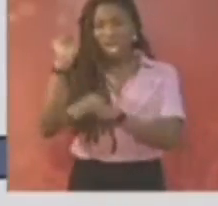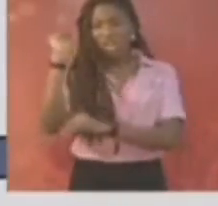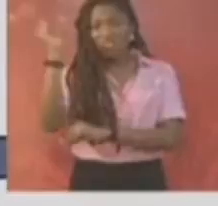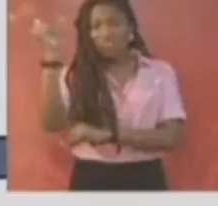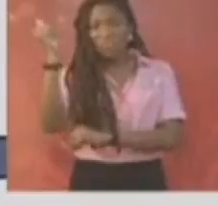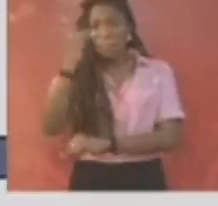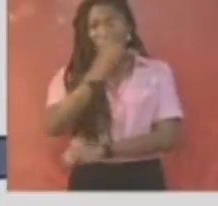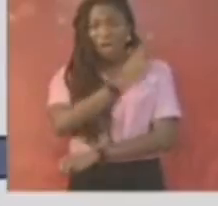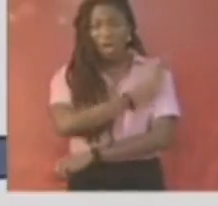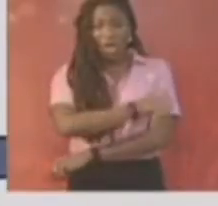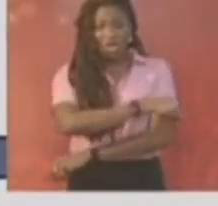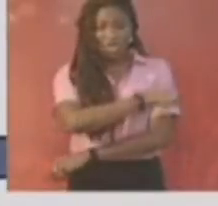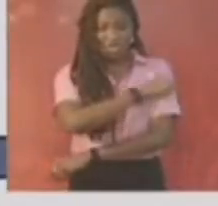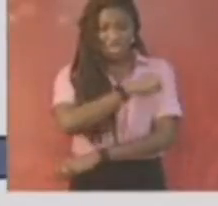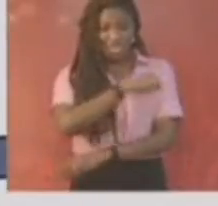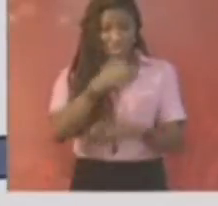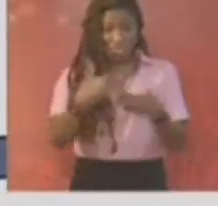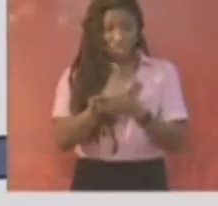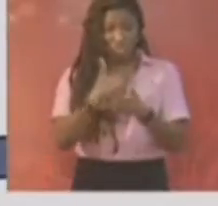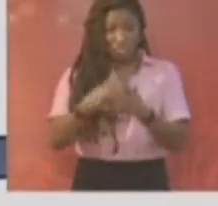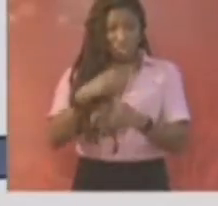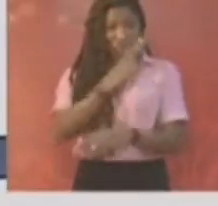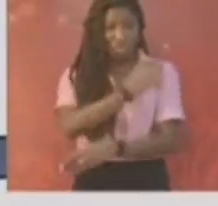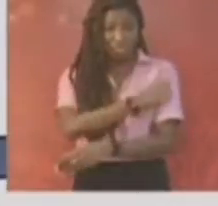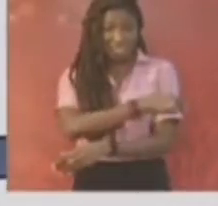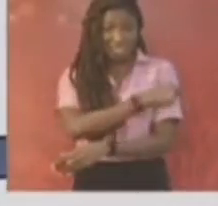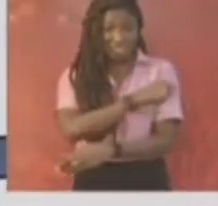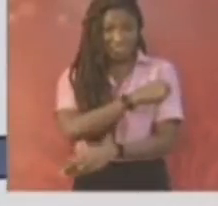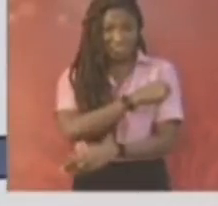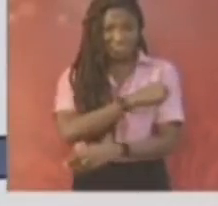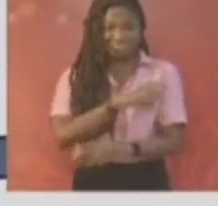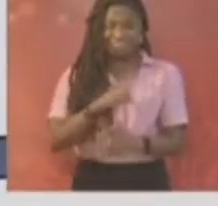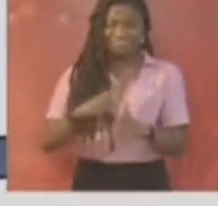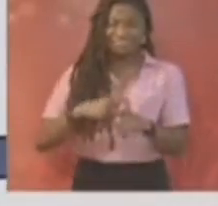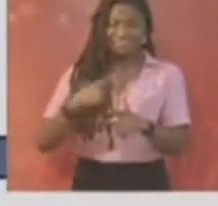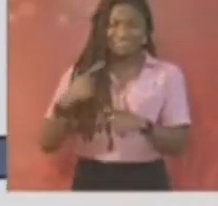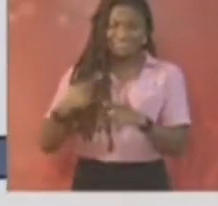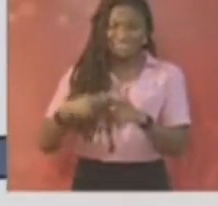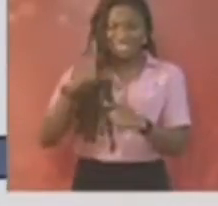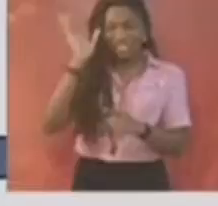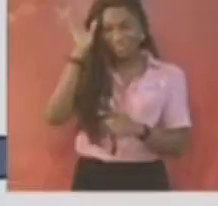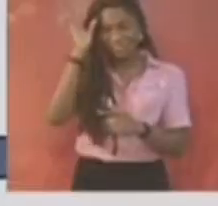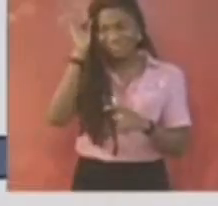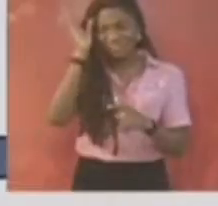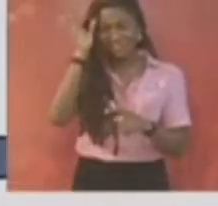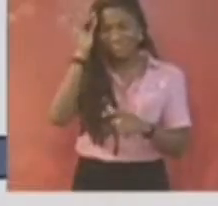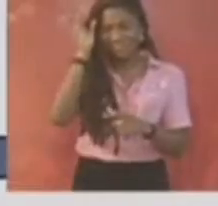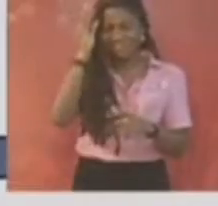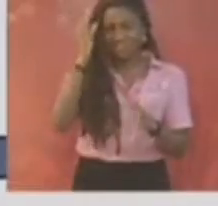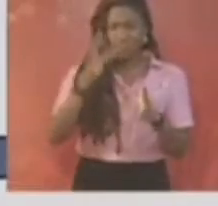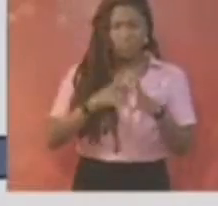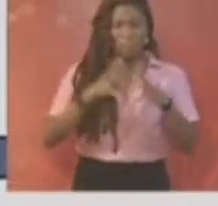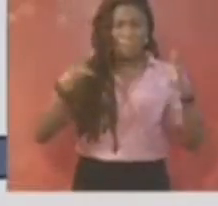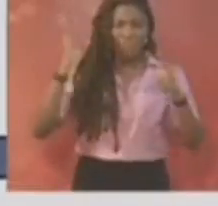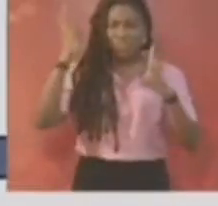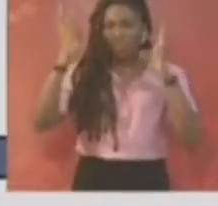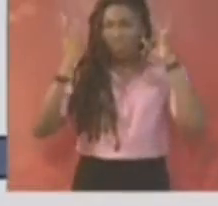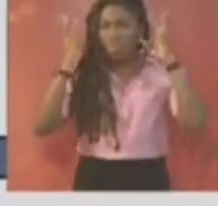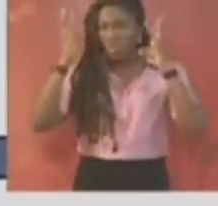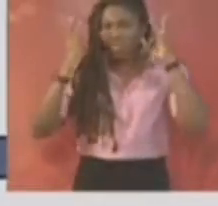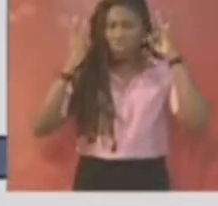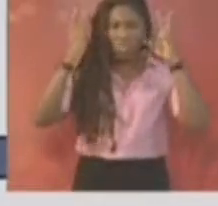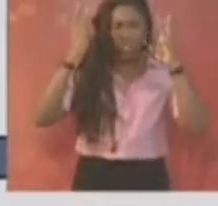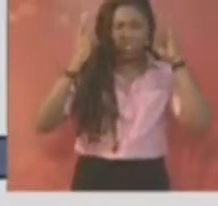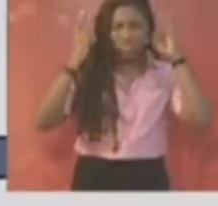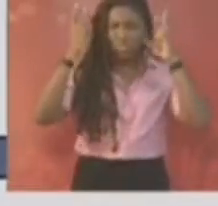hospital, and in being unable to cope with the diagnosis had